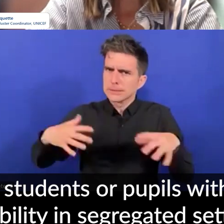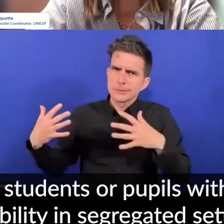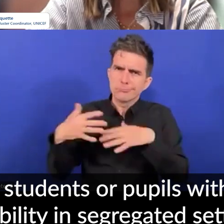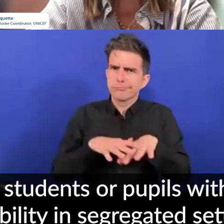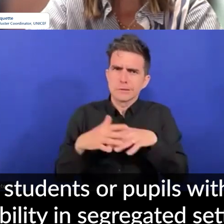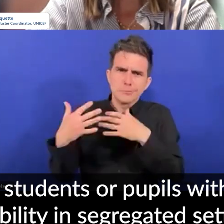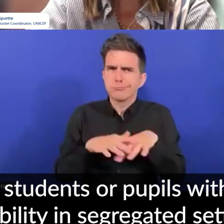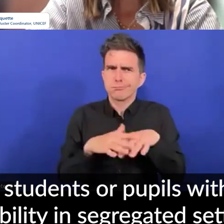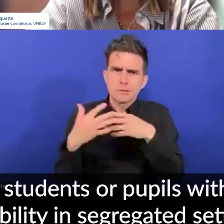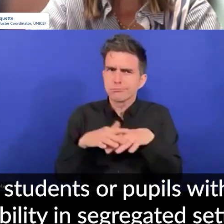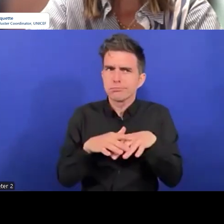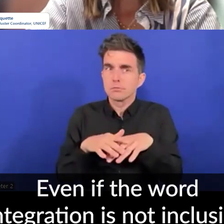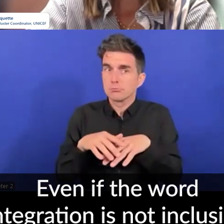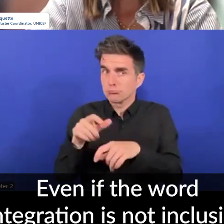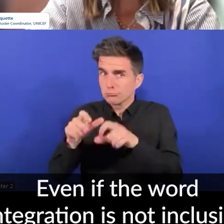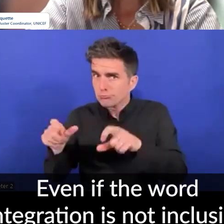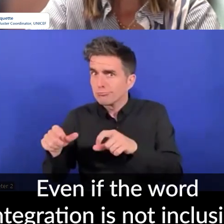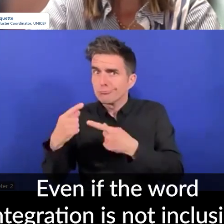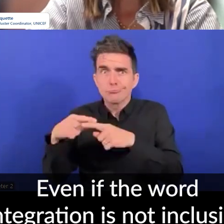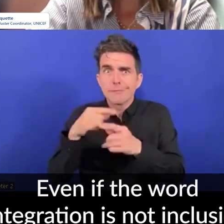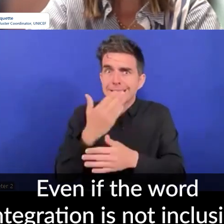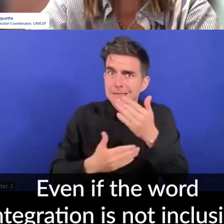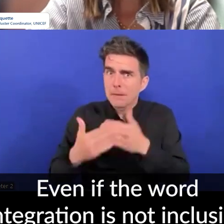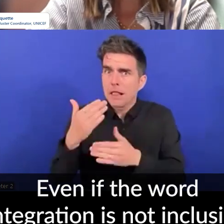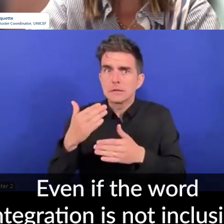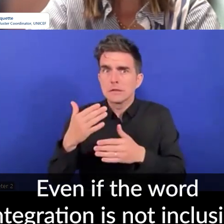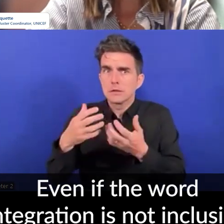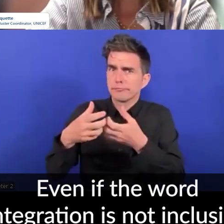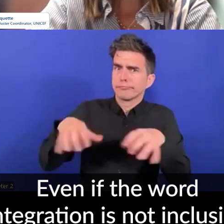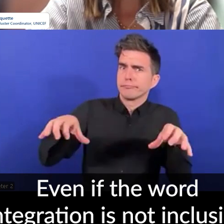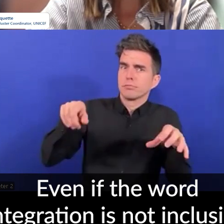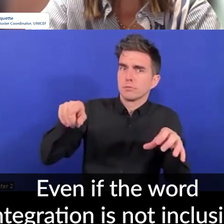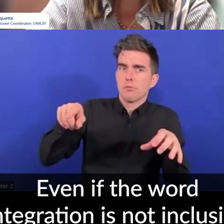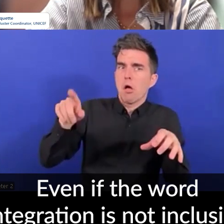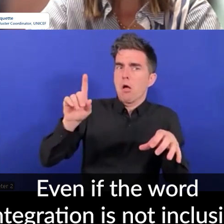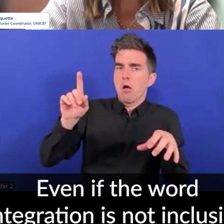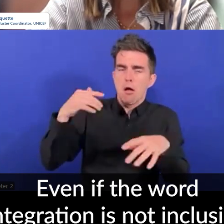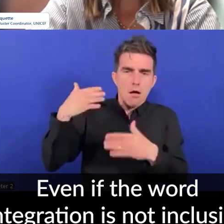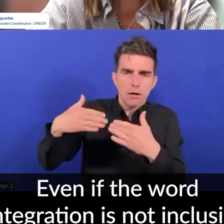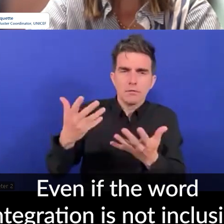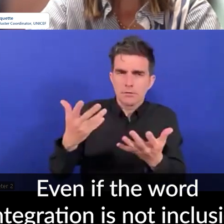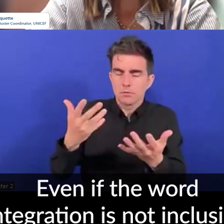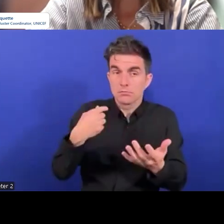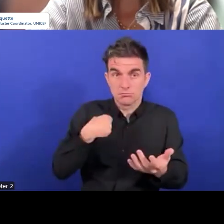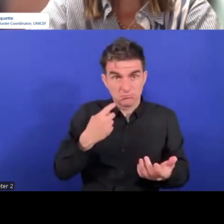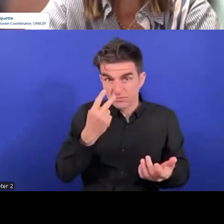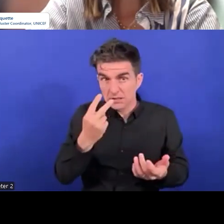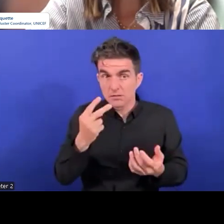segregated settings, even if the word integration is not